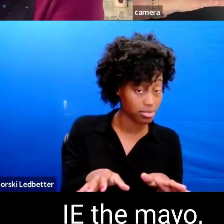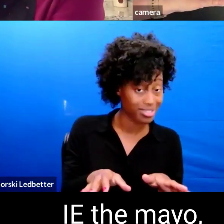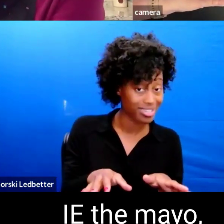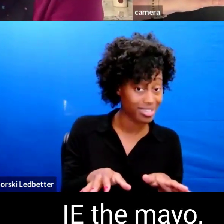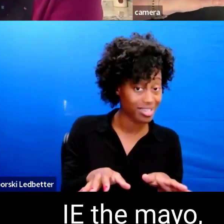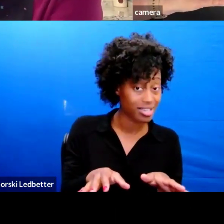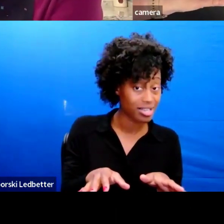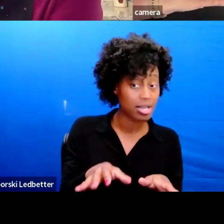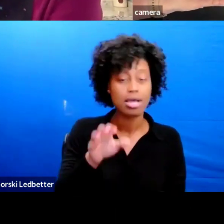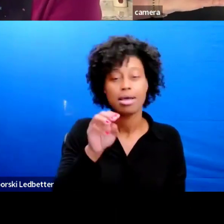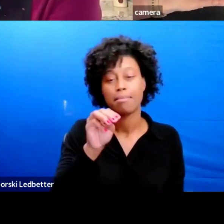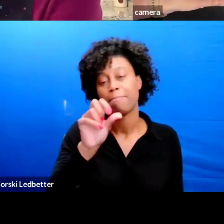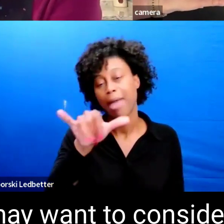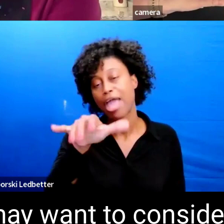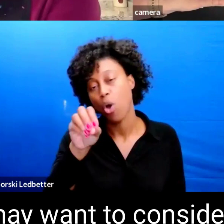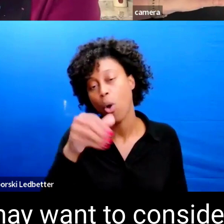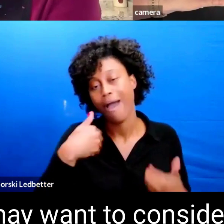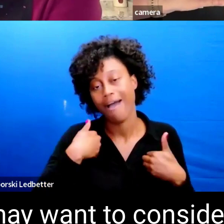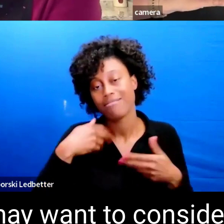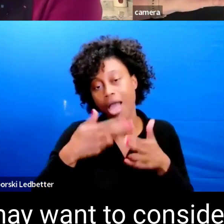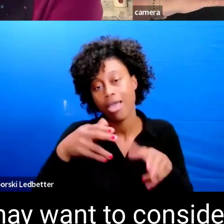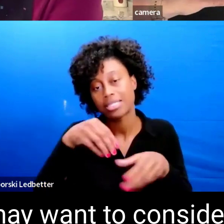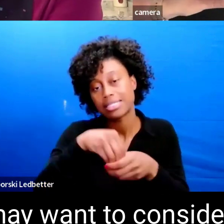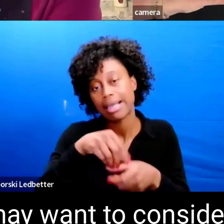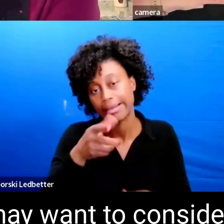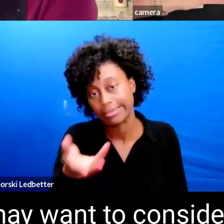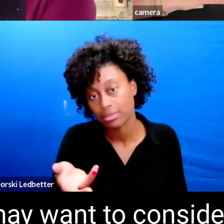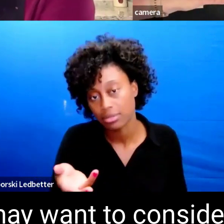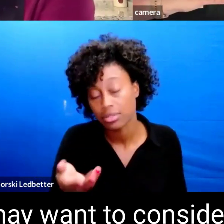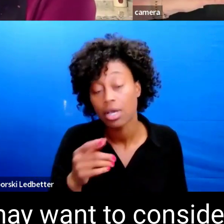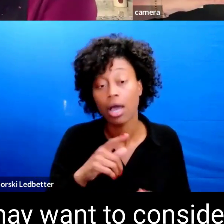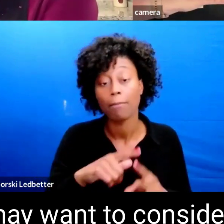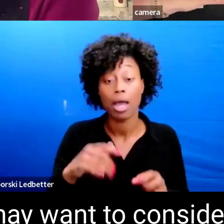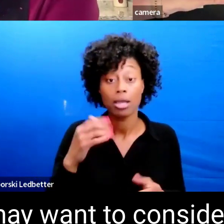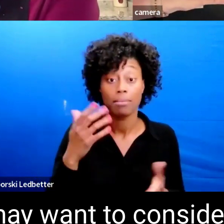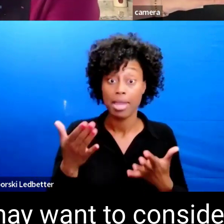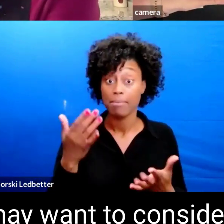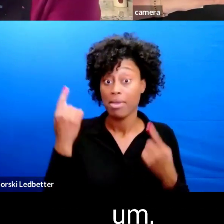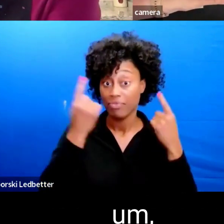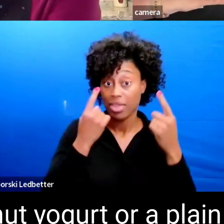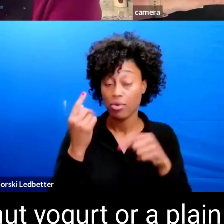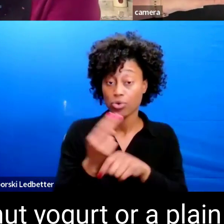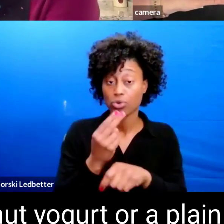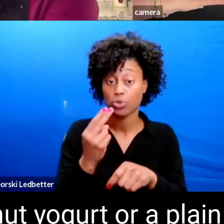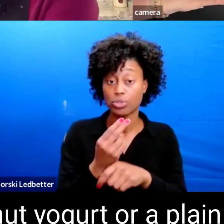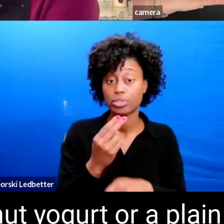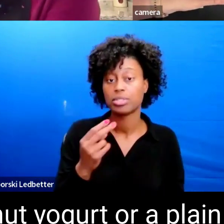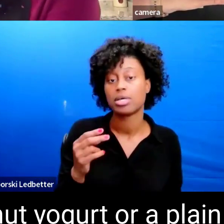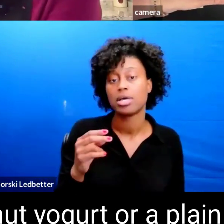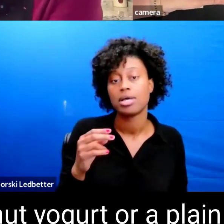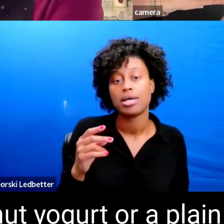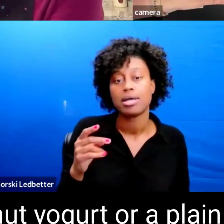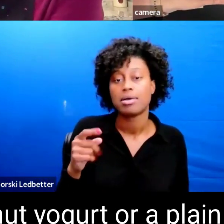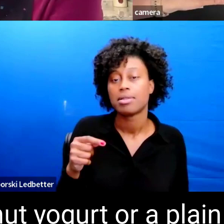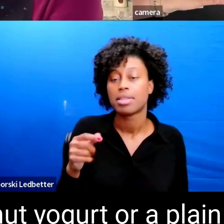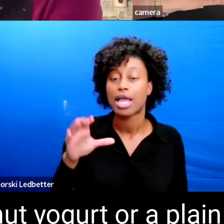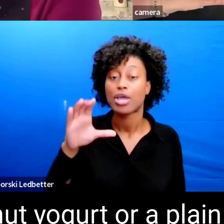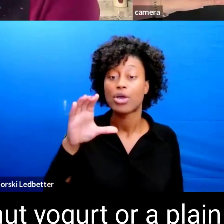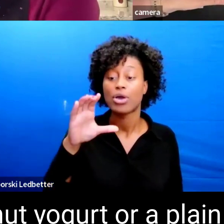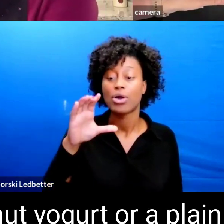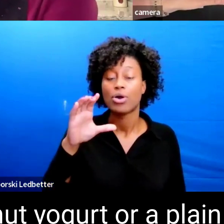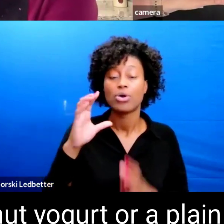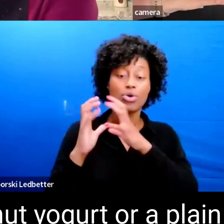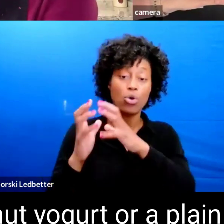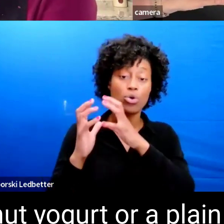i.e. the mayo, you may want to consider using a plain coconut